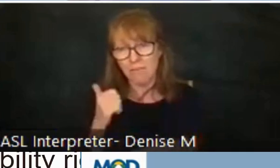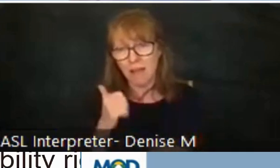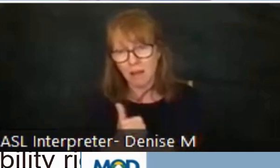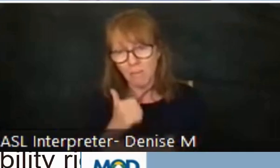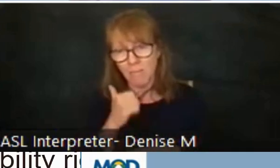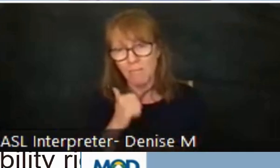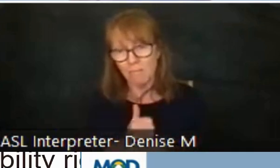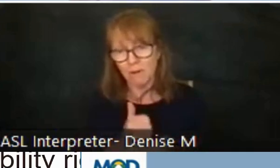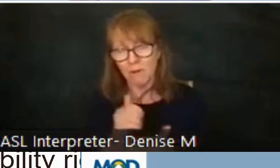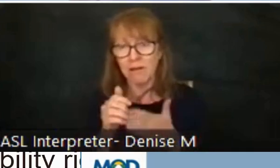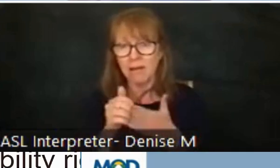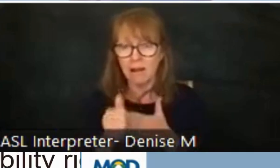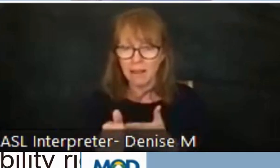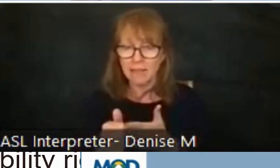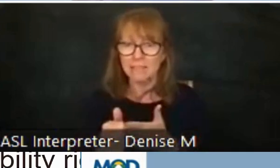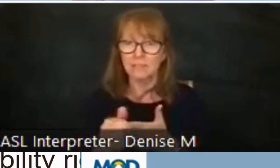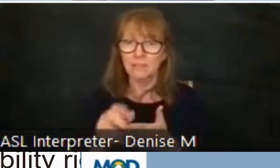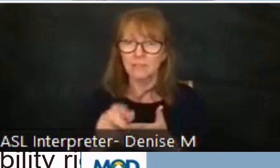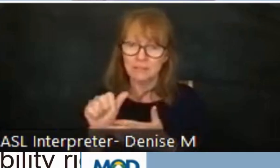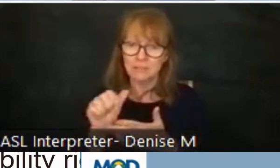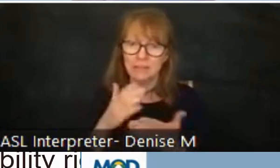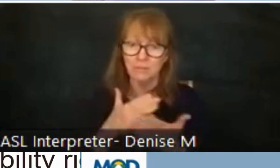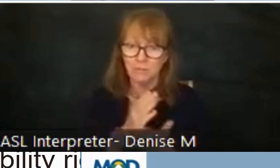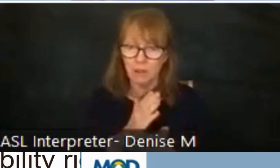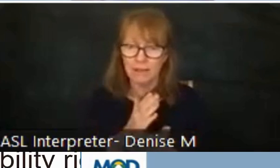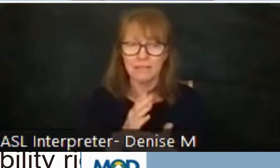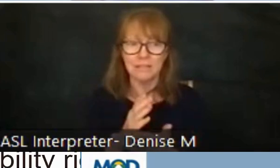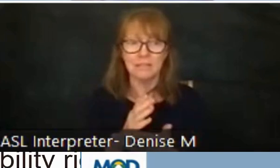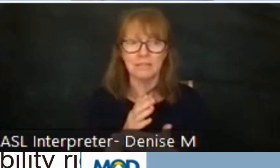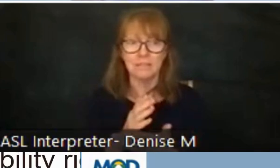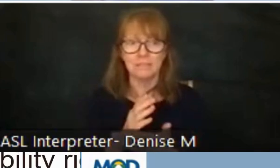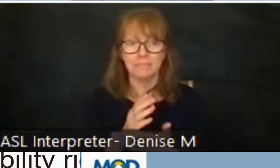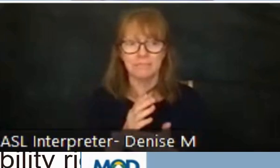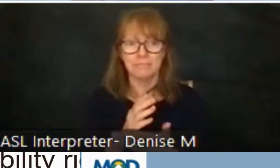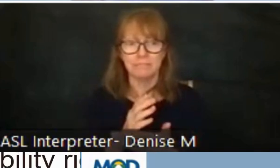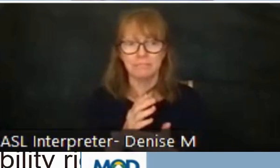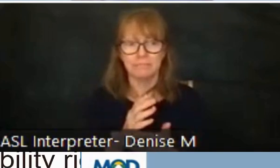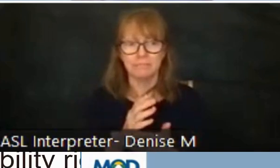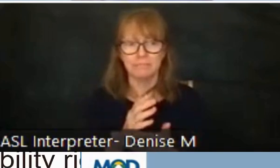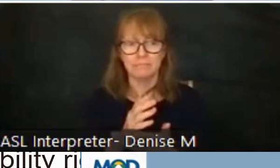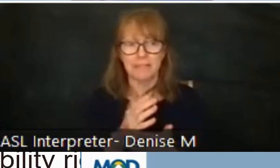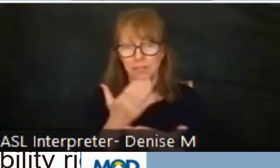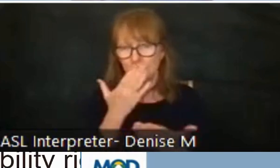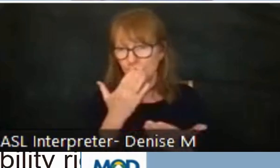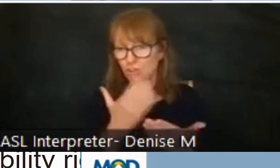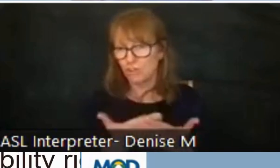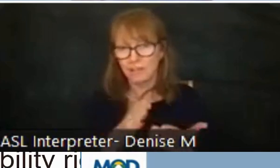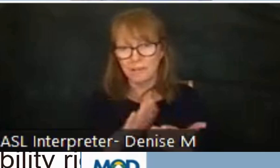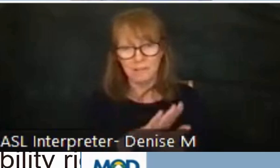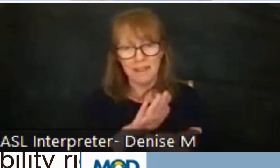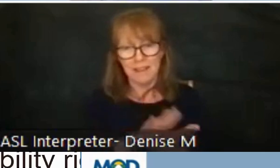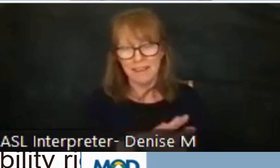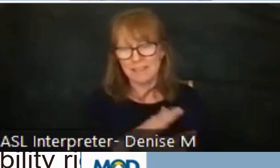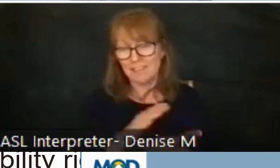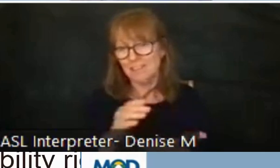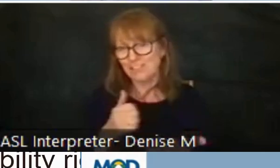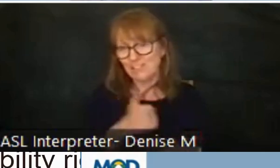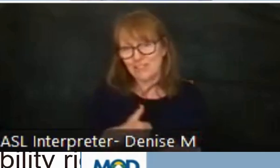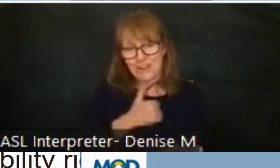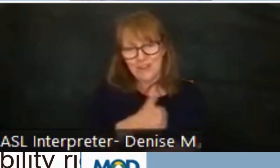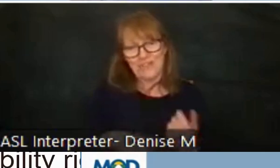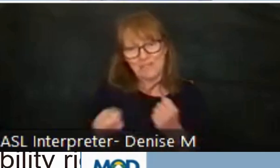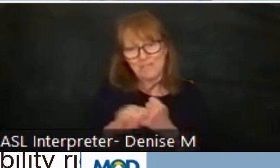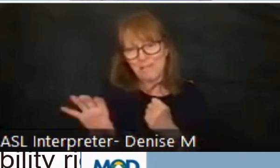disability rights. It's an ever expanding page. But a really good page, sorry to put in a plug for ourselves, is our